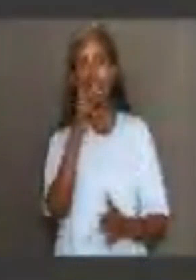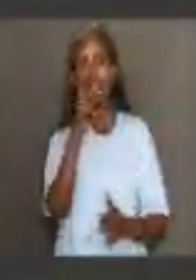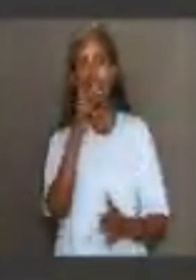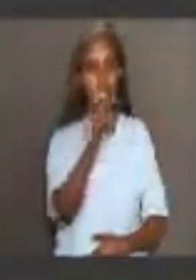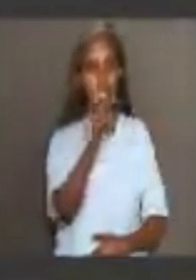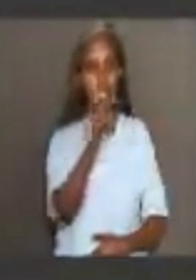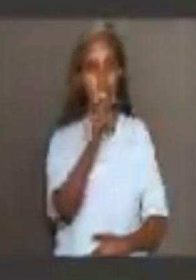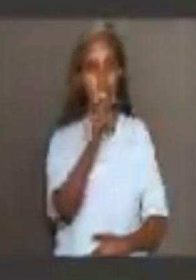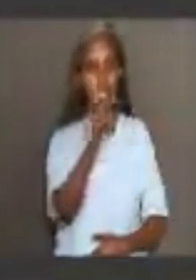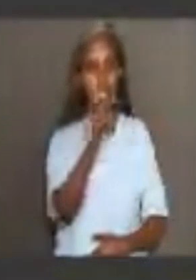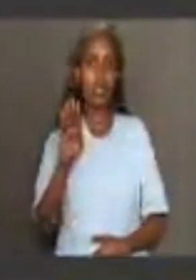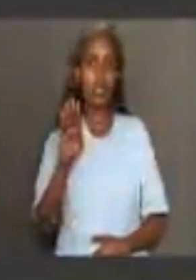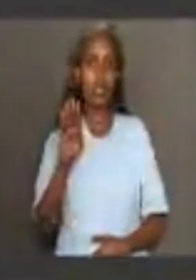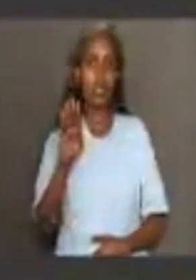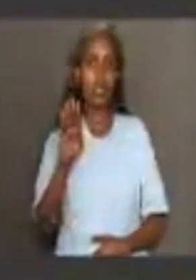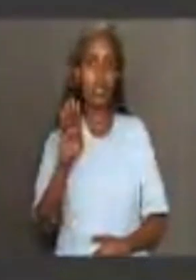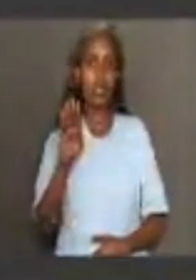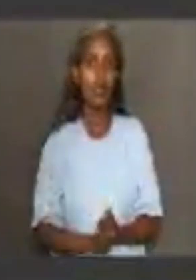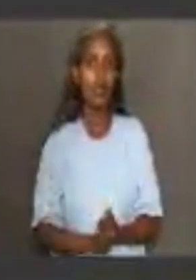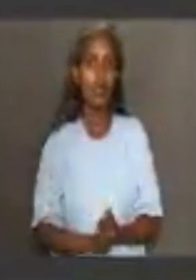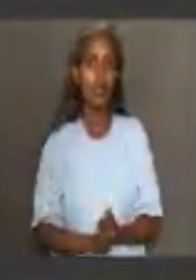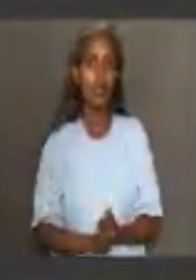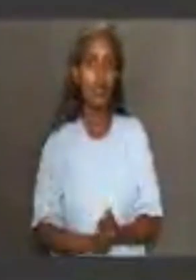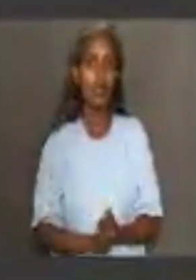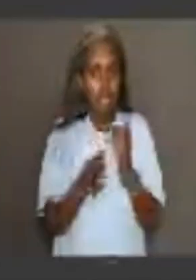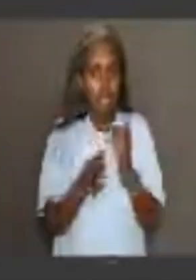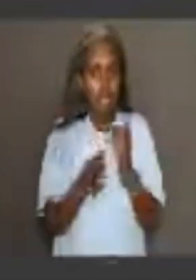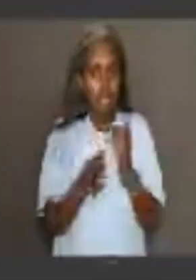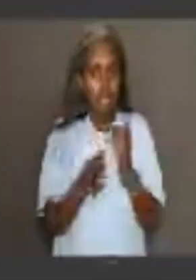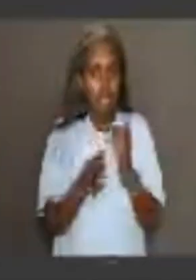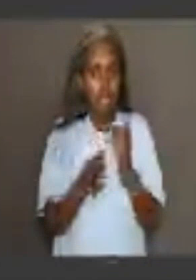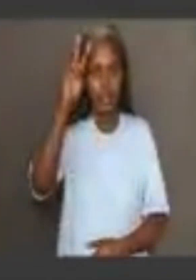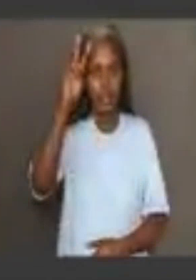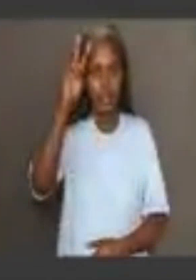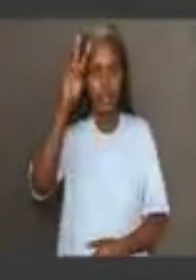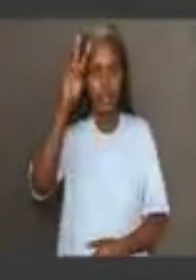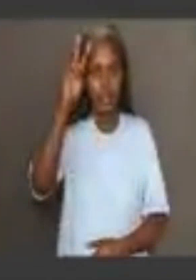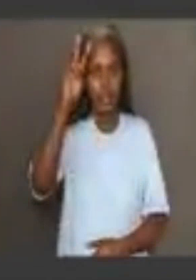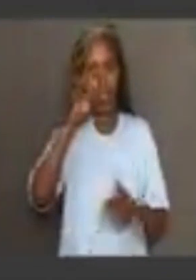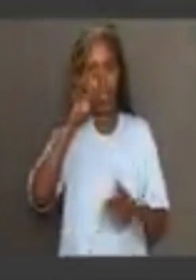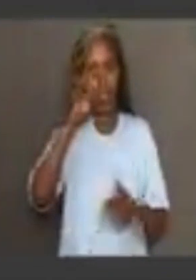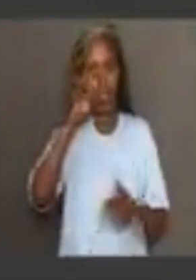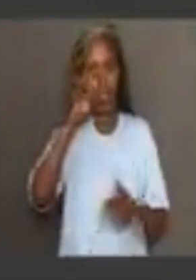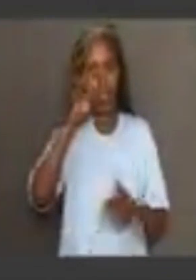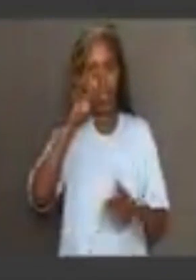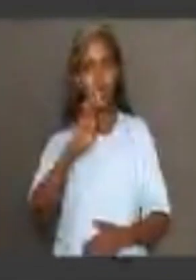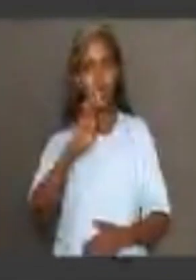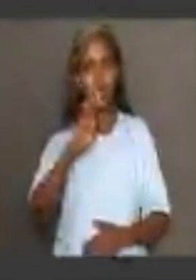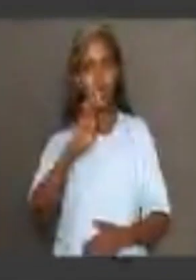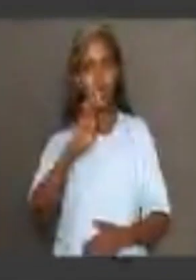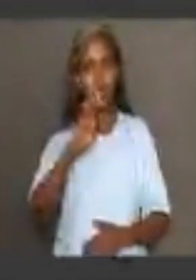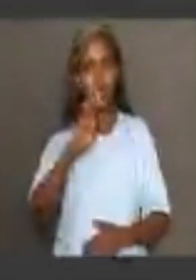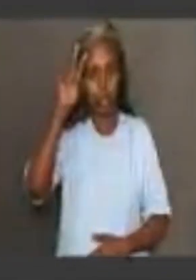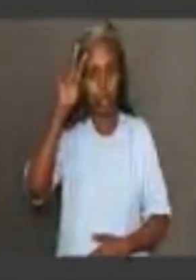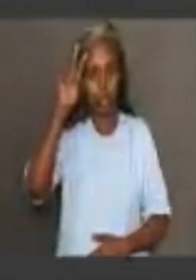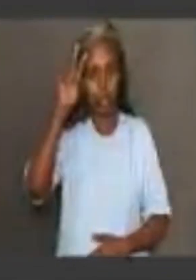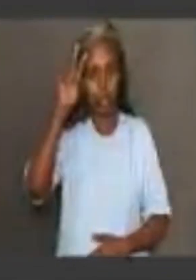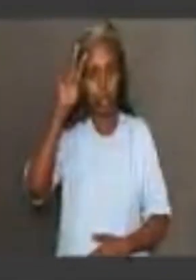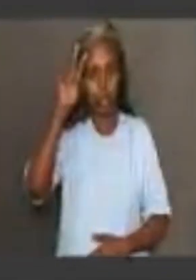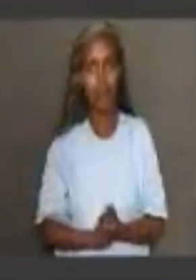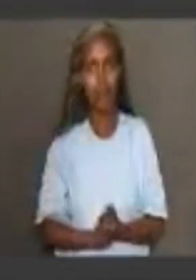B, if A squared is less than B squared, then